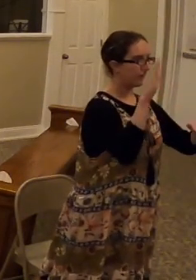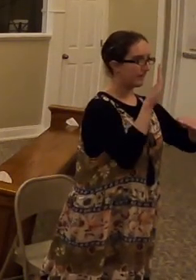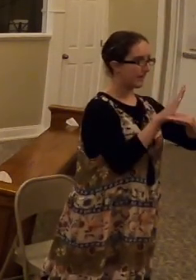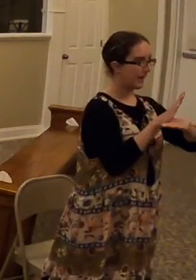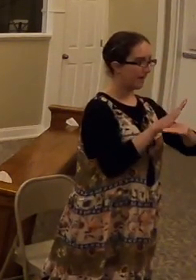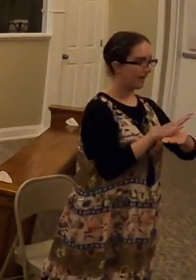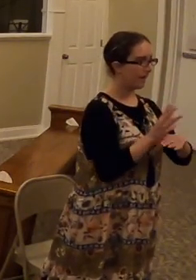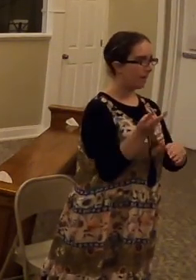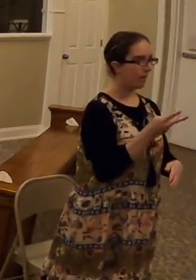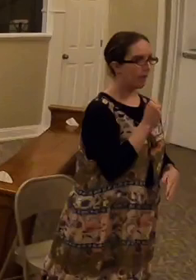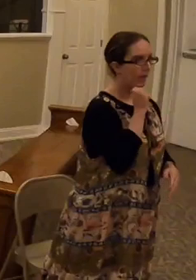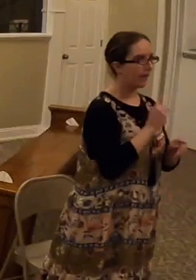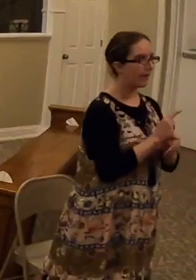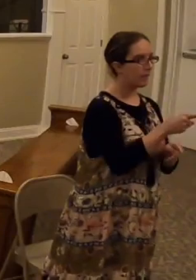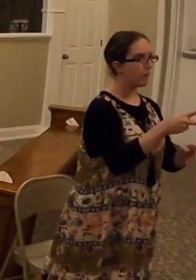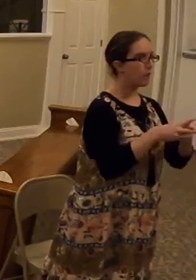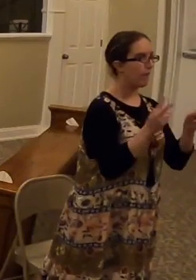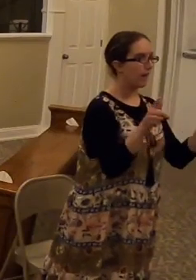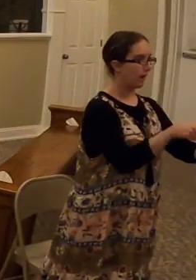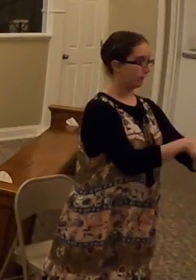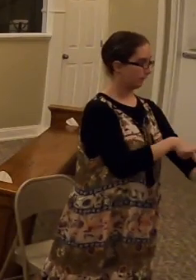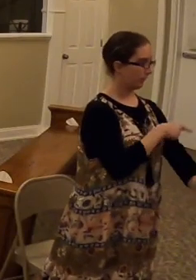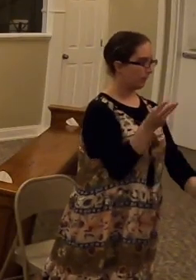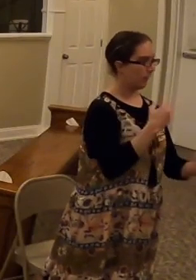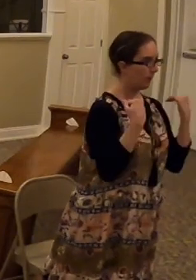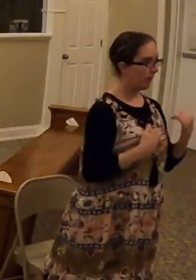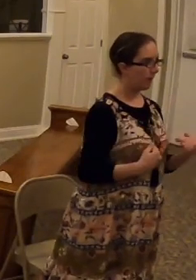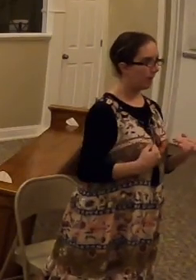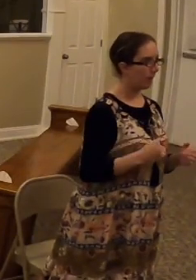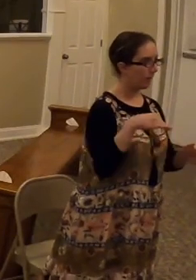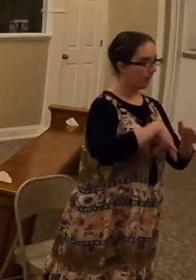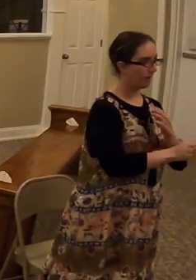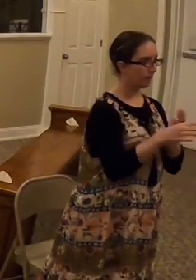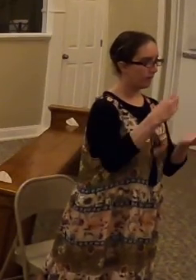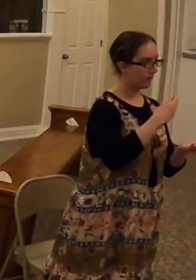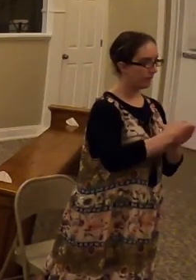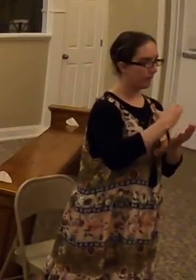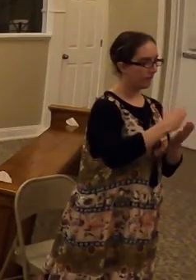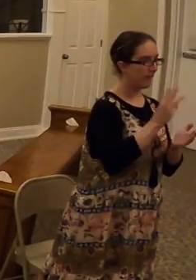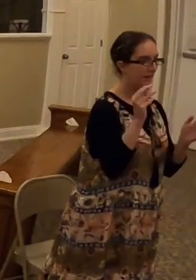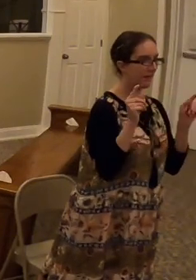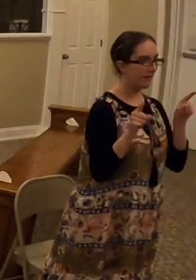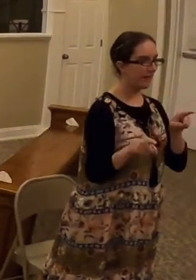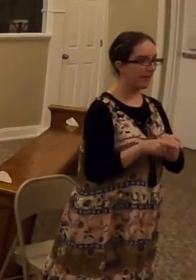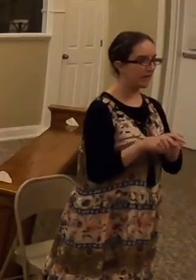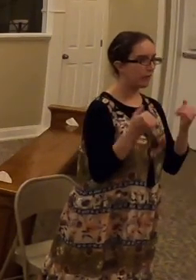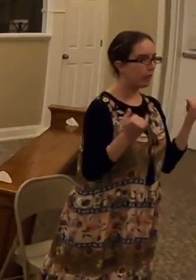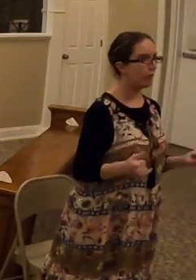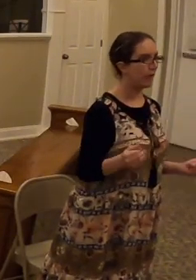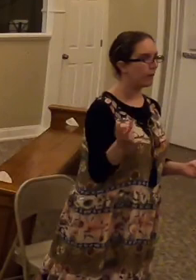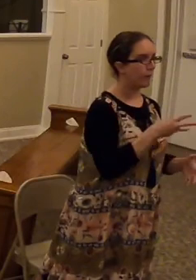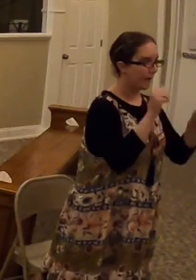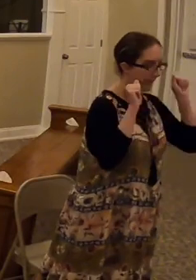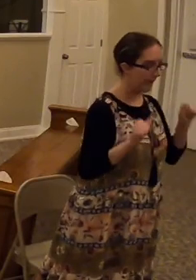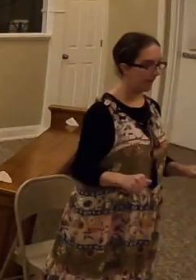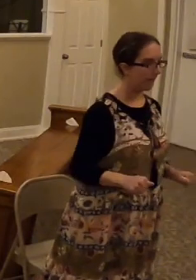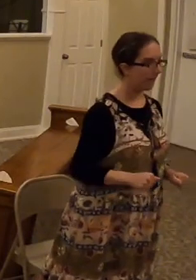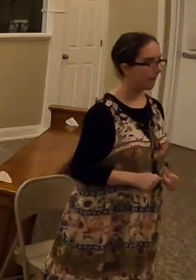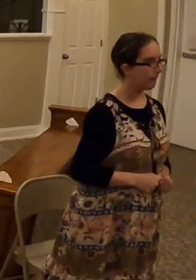tonight. Amen. We're not going to keep you real long. We got to get into lesson 6 as quick as we can.